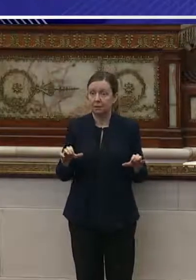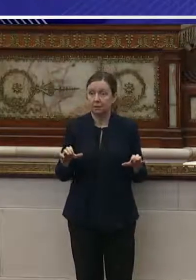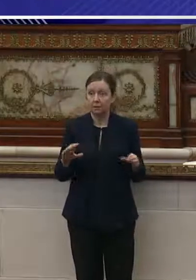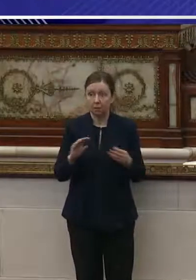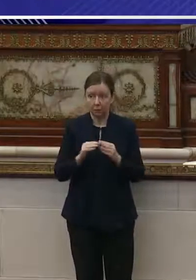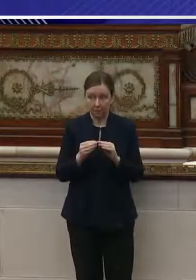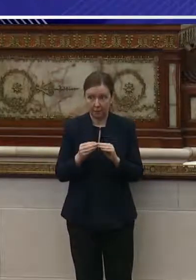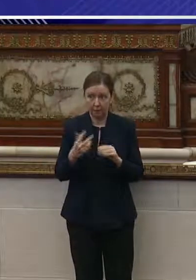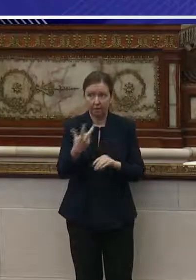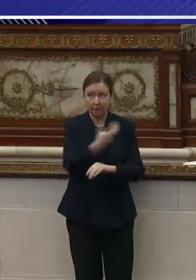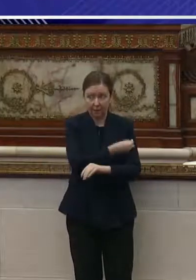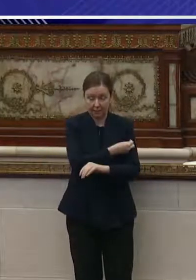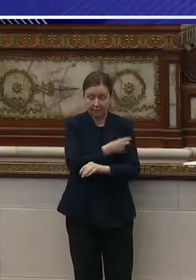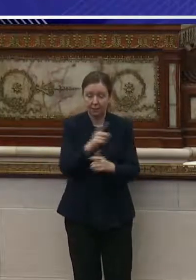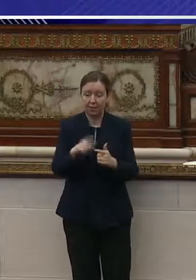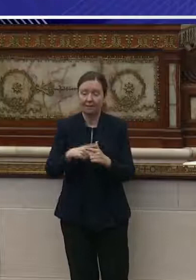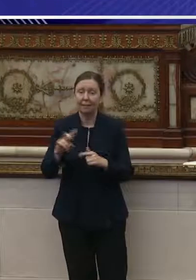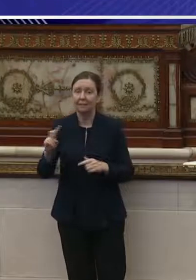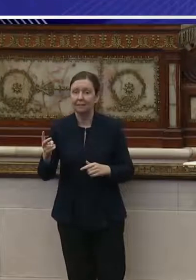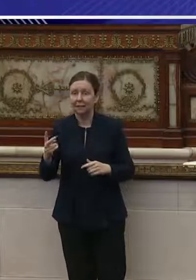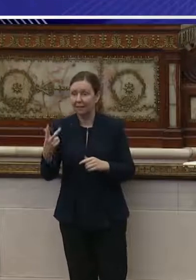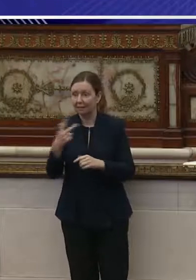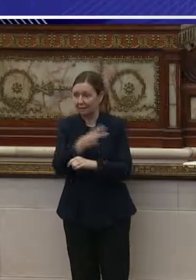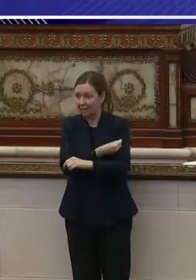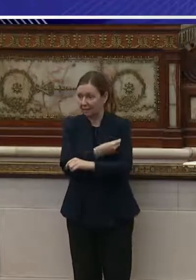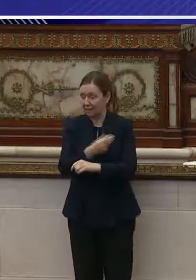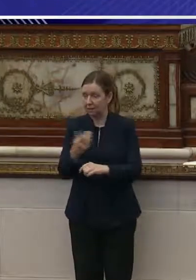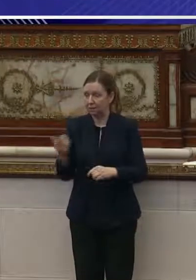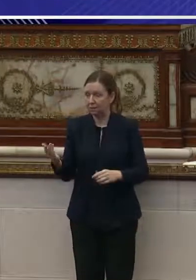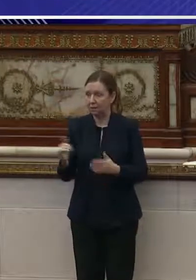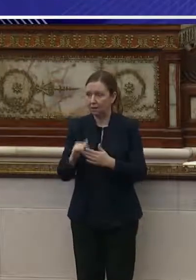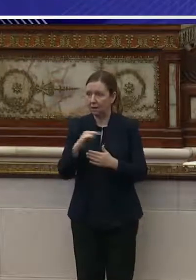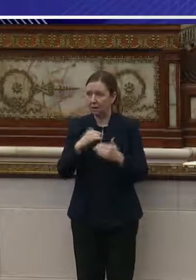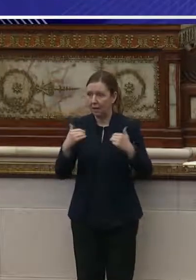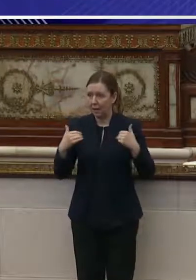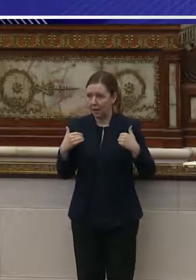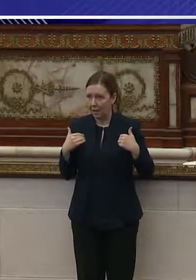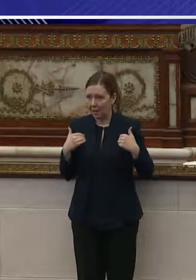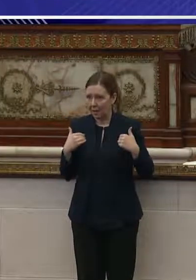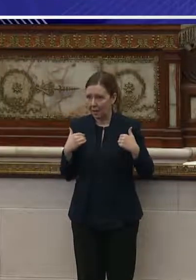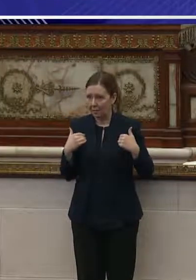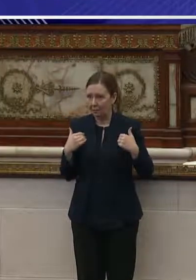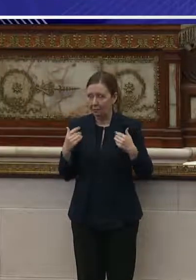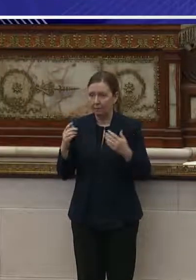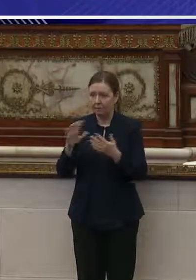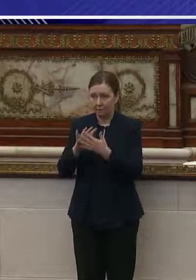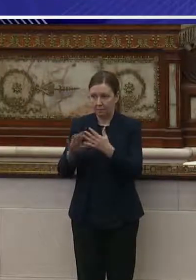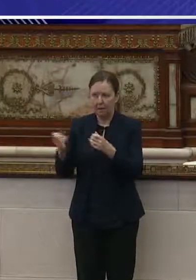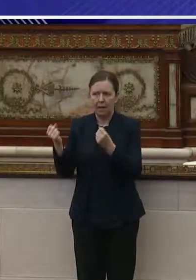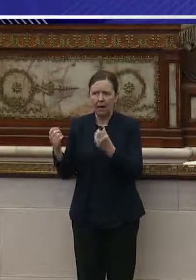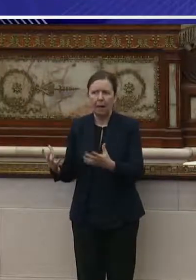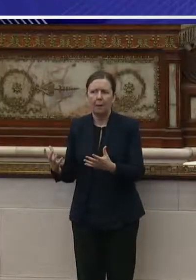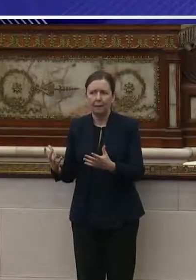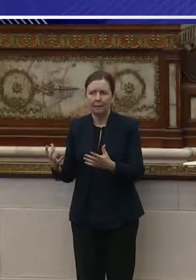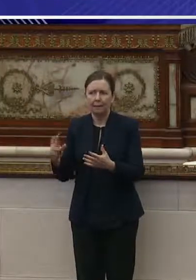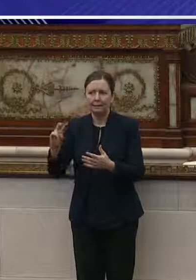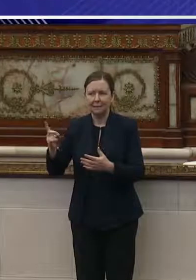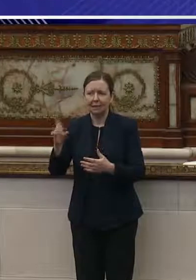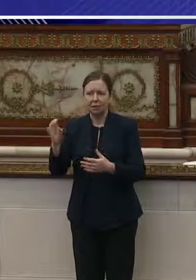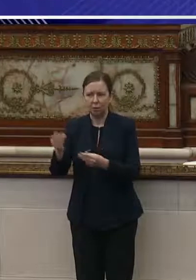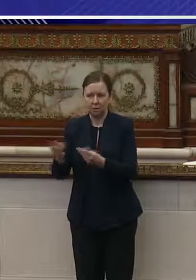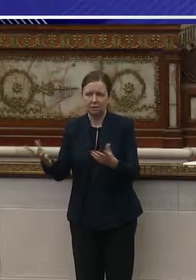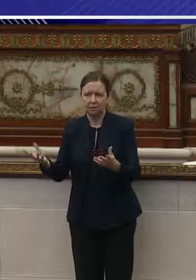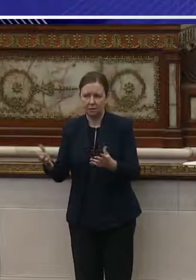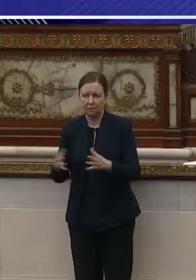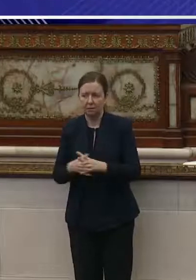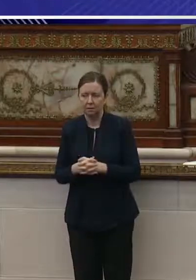numbers of vaccinations. And then the second vaccinations that we have, out of them, how many second doses have we